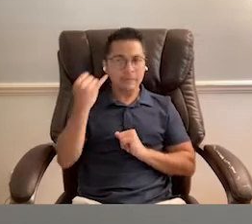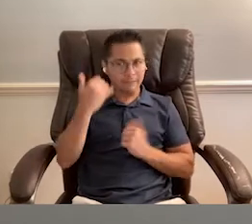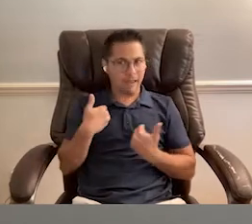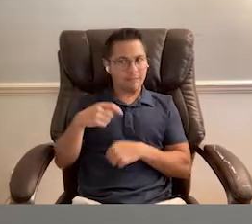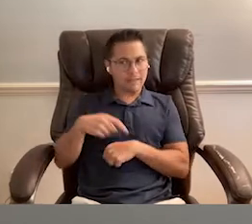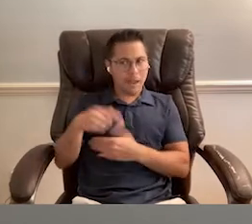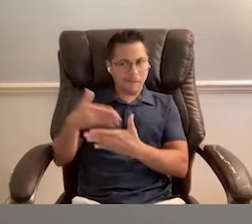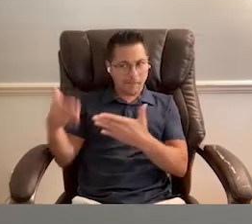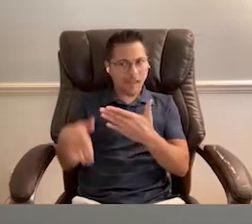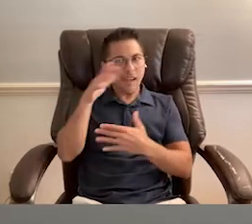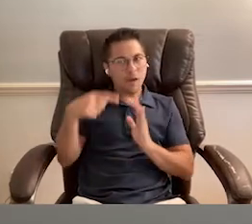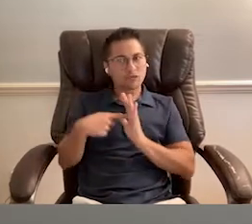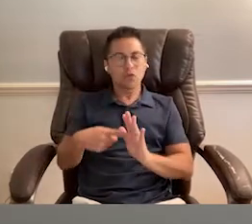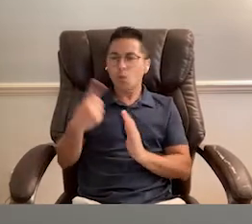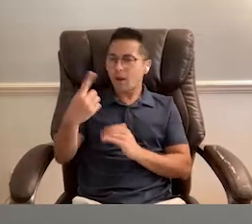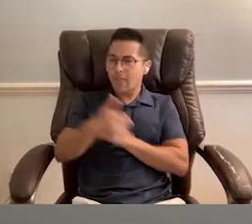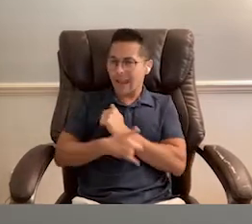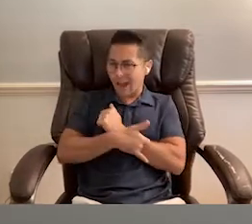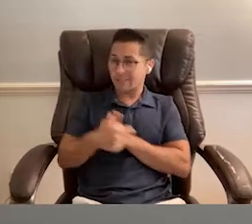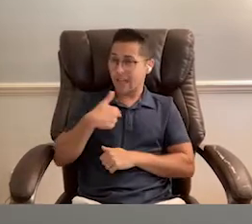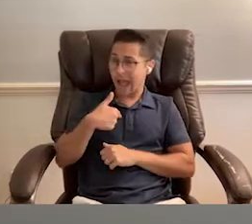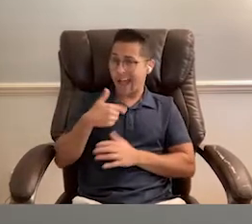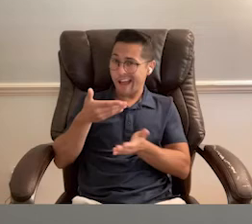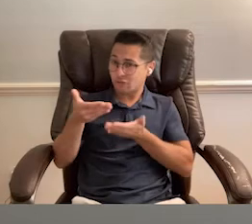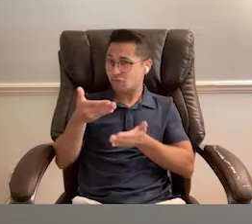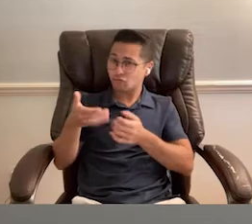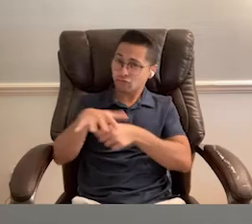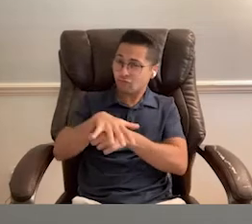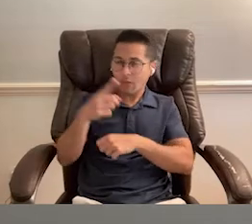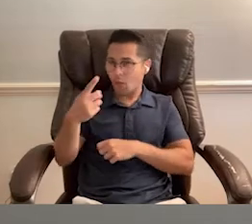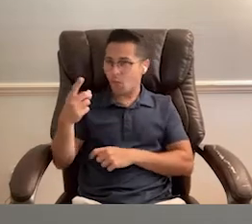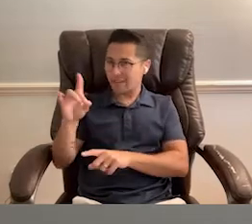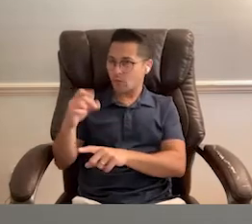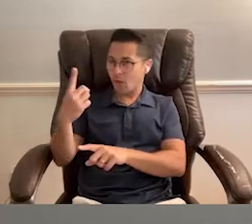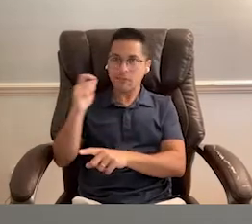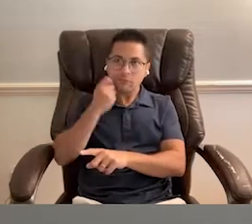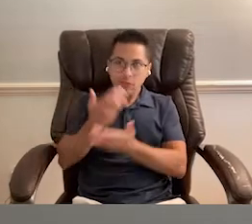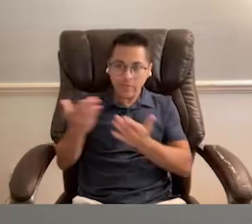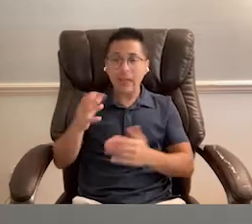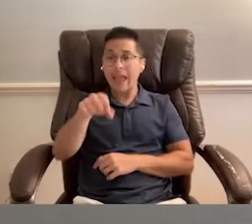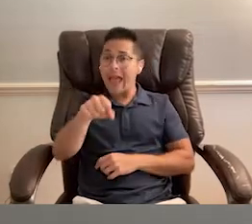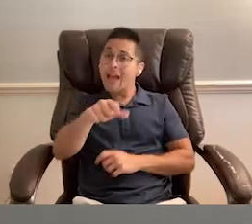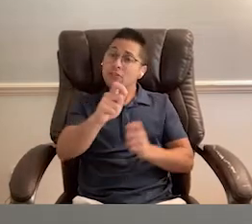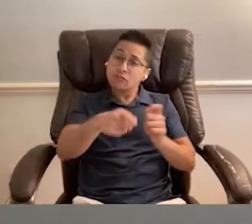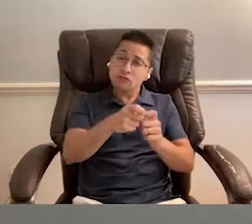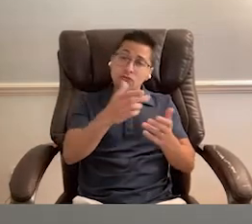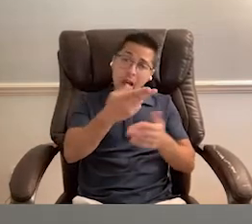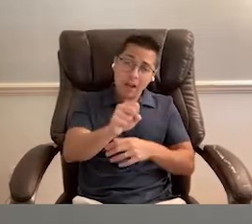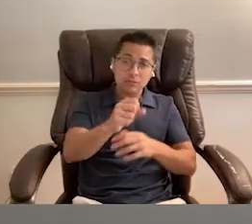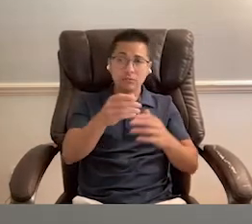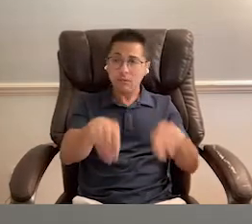have time at the end, I'll take you to one of the counties I serve. So they did a really neat thing. Like you said, certain high schools offer